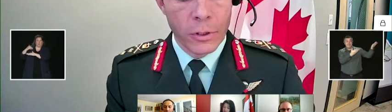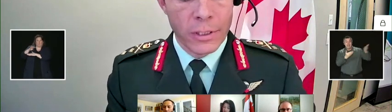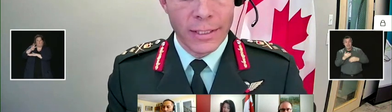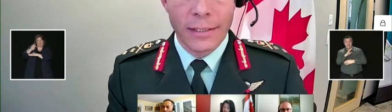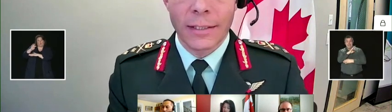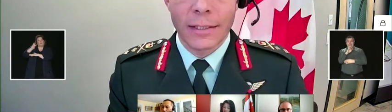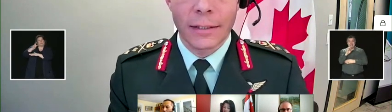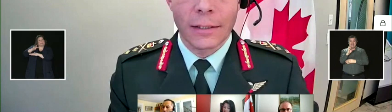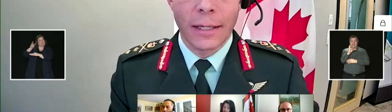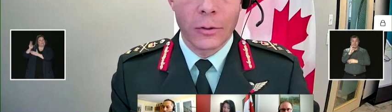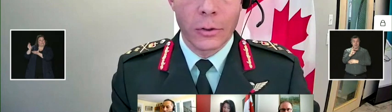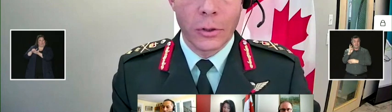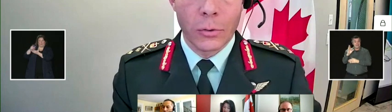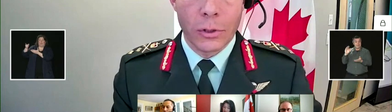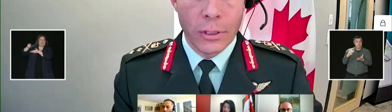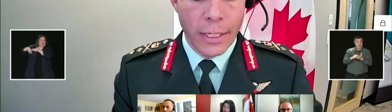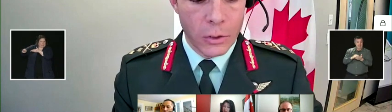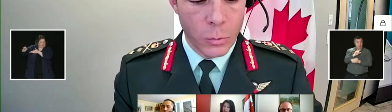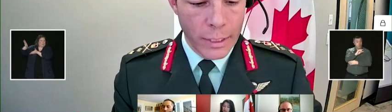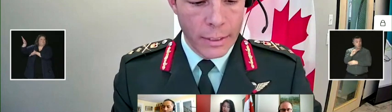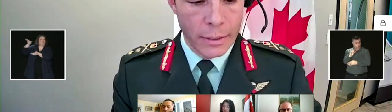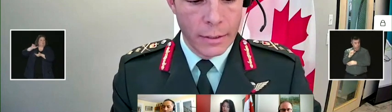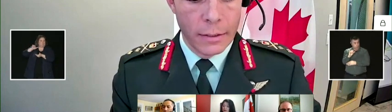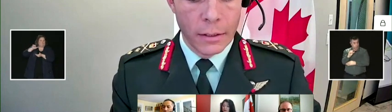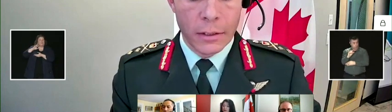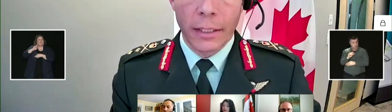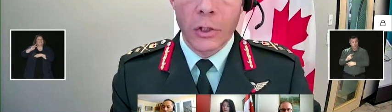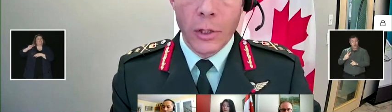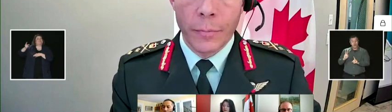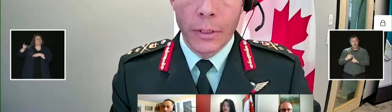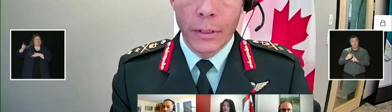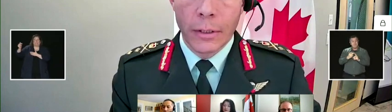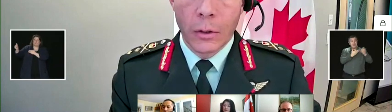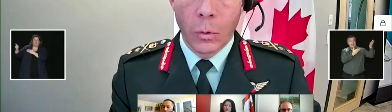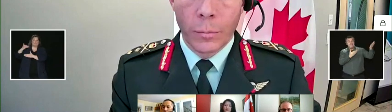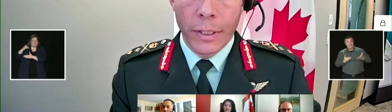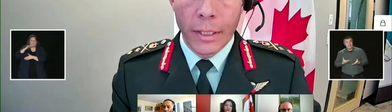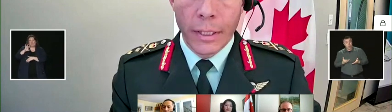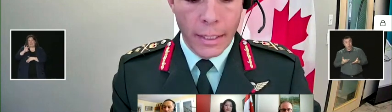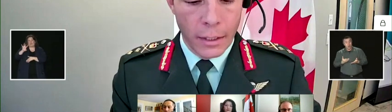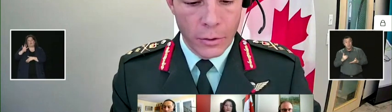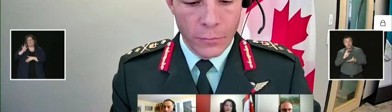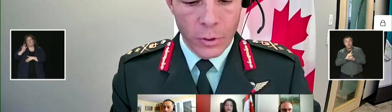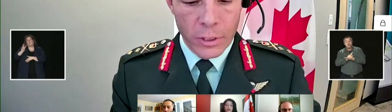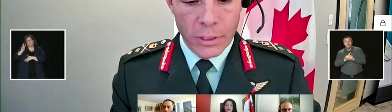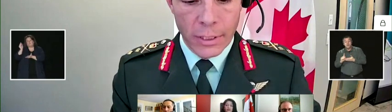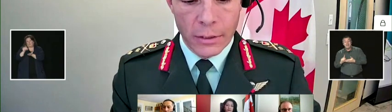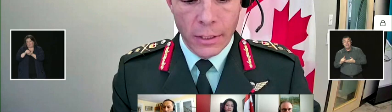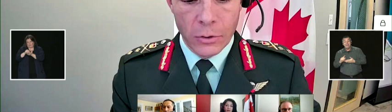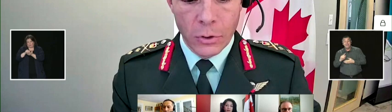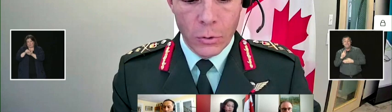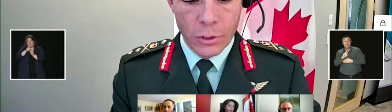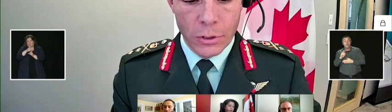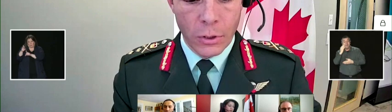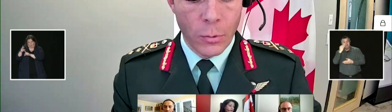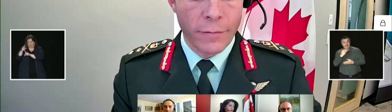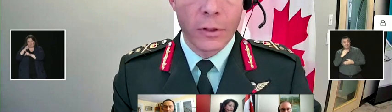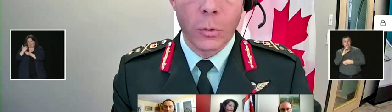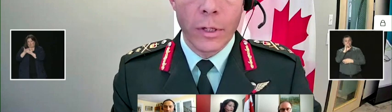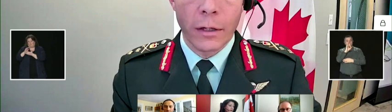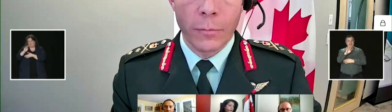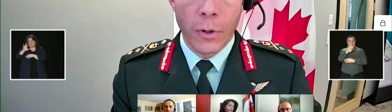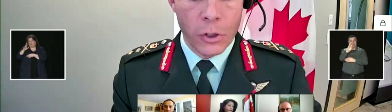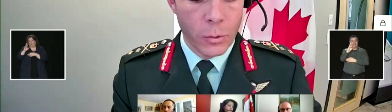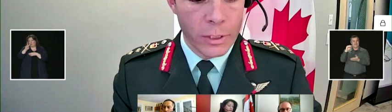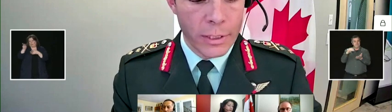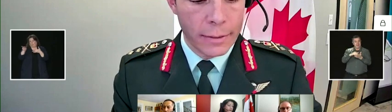of 466,000 doses next week. The second shipment will be 846,000 doses, arriving